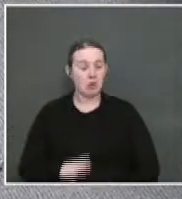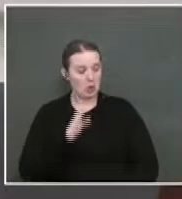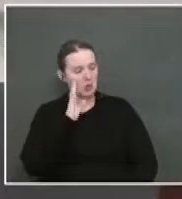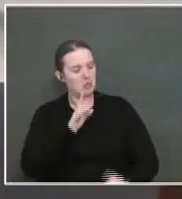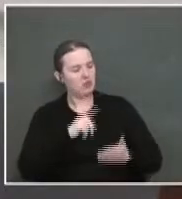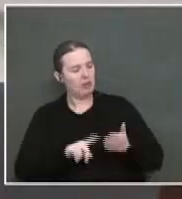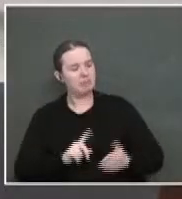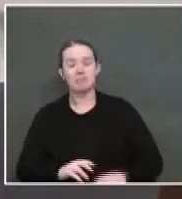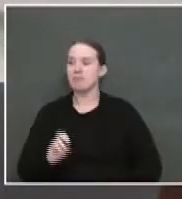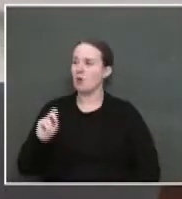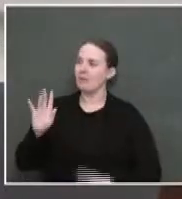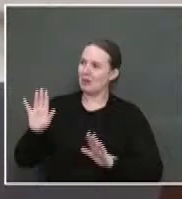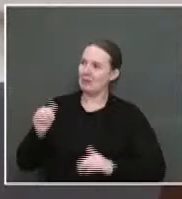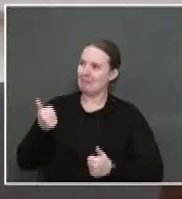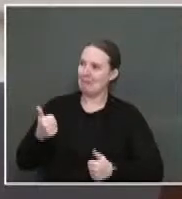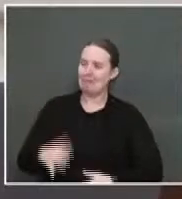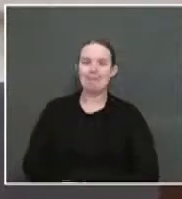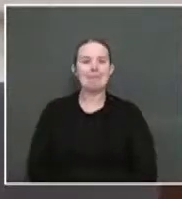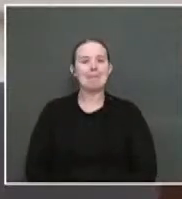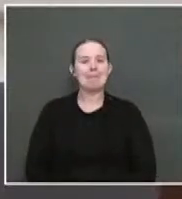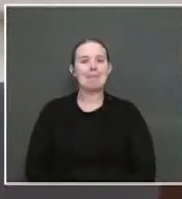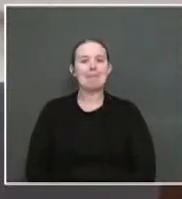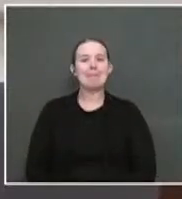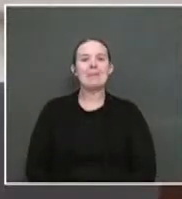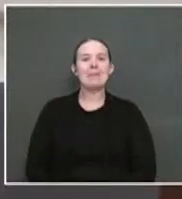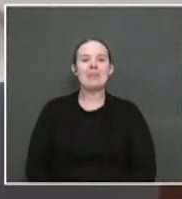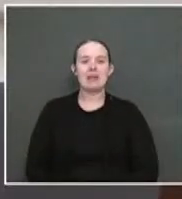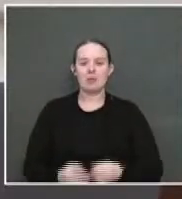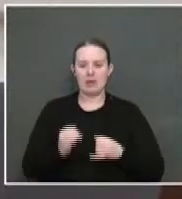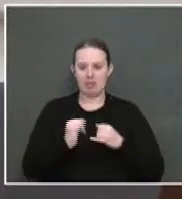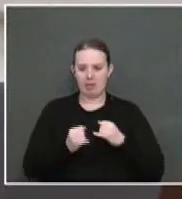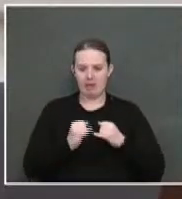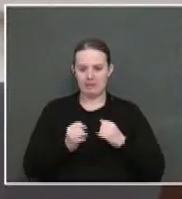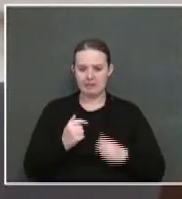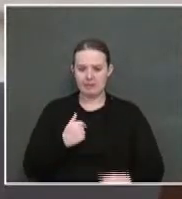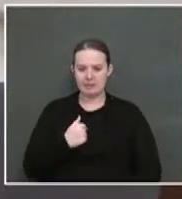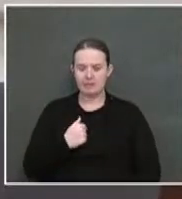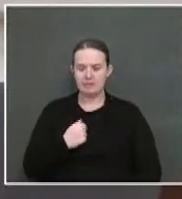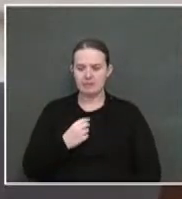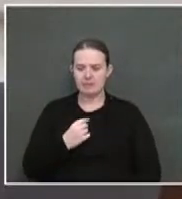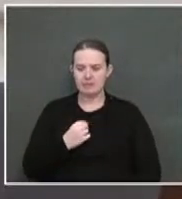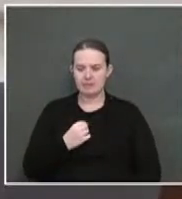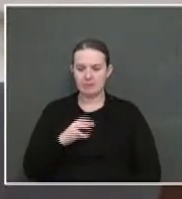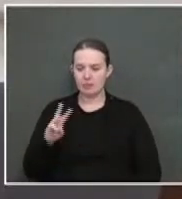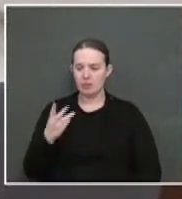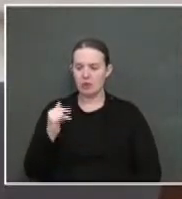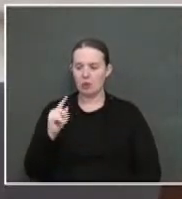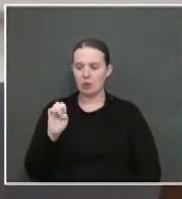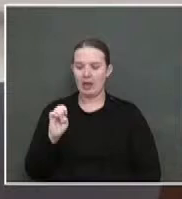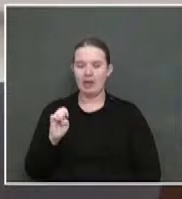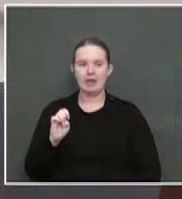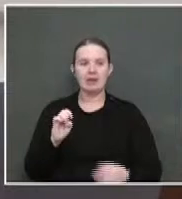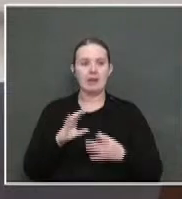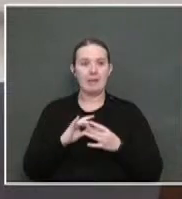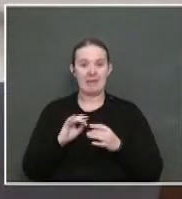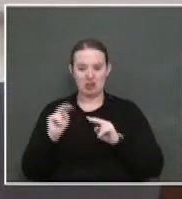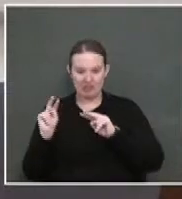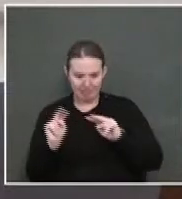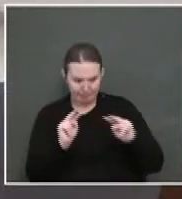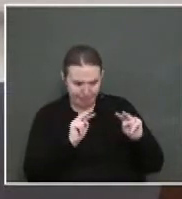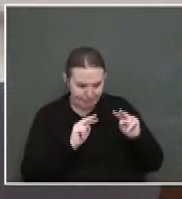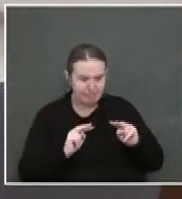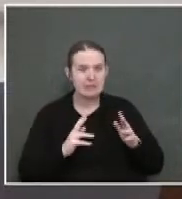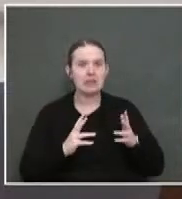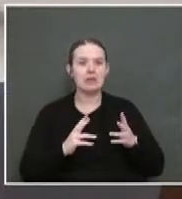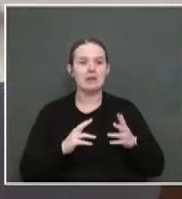awesome. And so I appreciate that. The last thing that I wanted to mention is Councilmember White was talking about enforcement. This is something that,